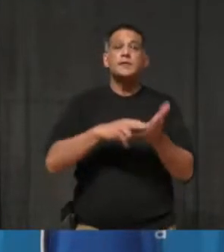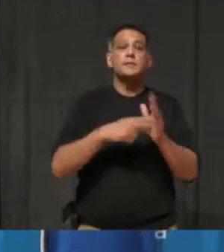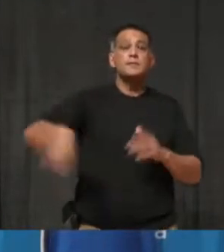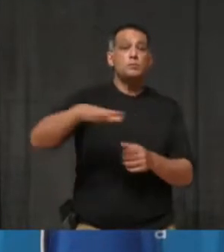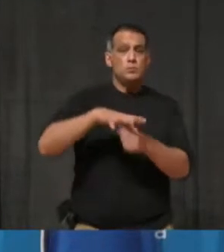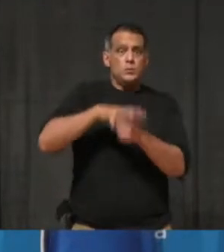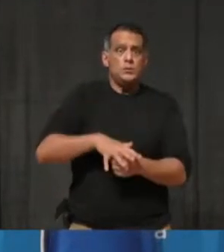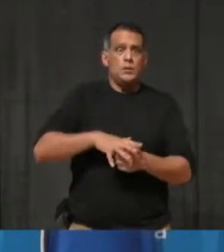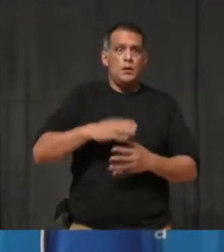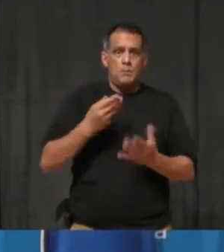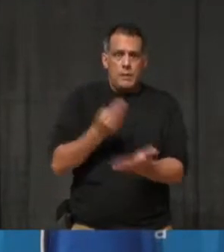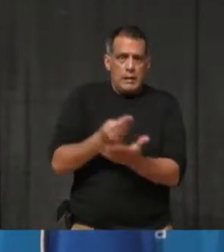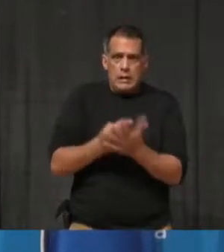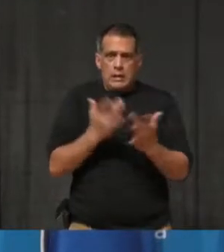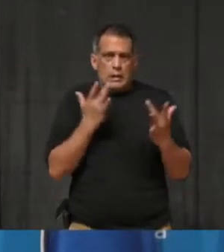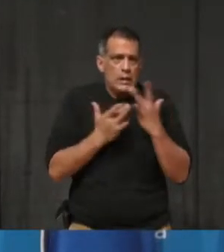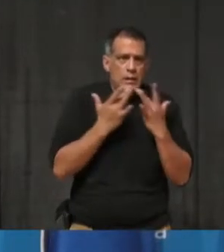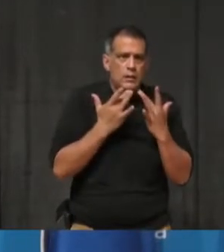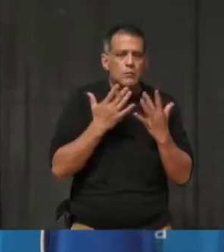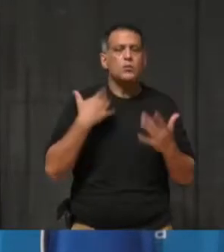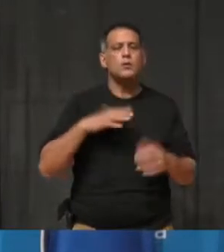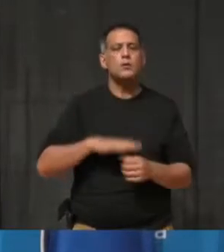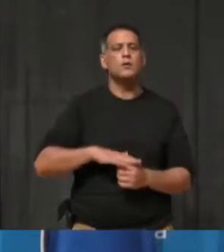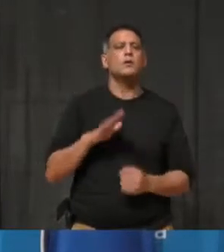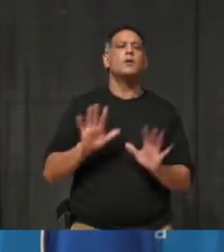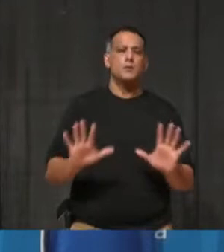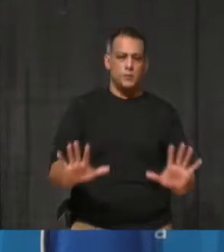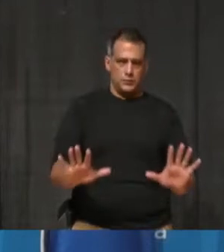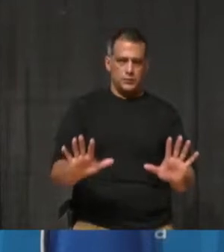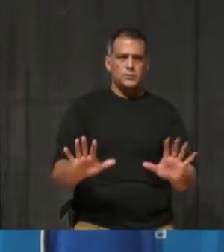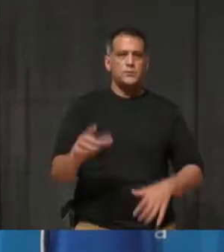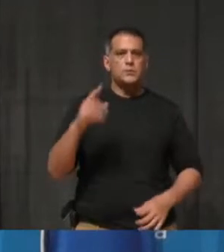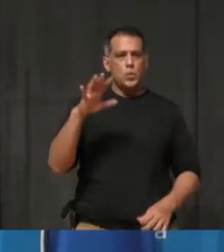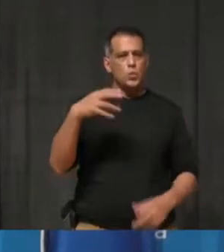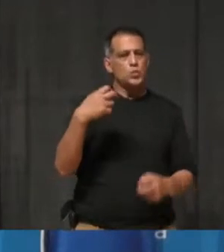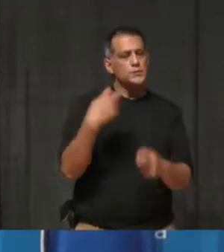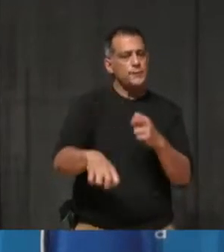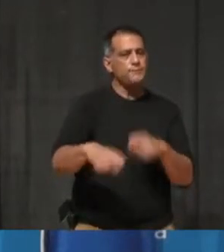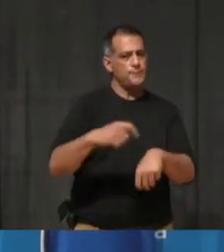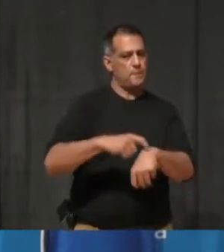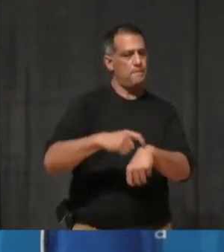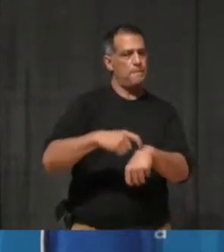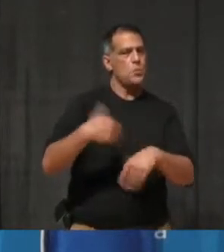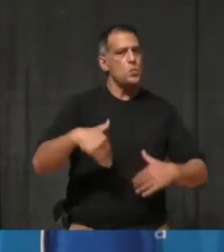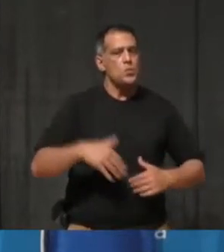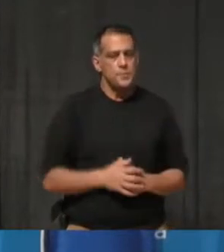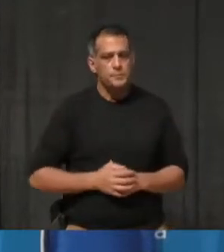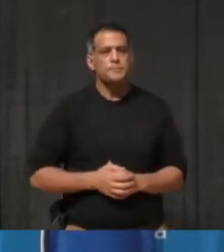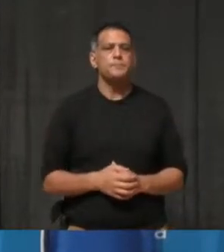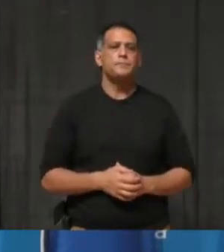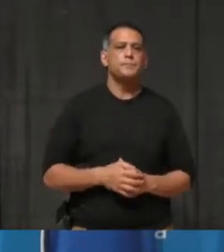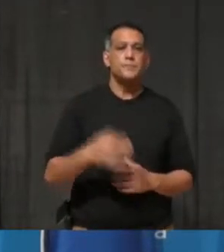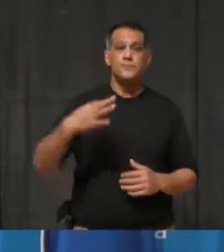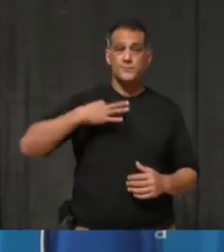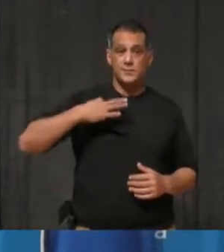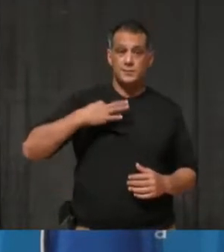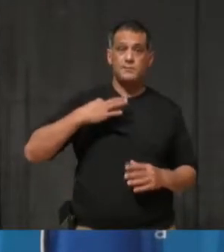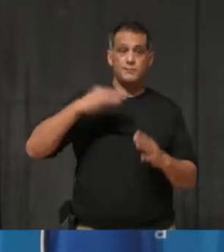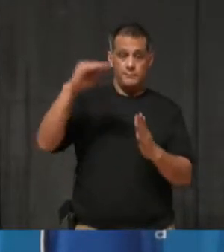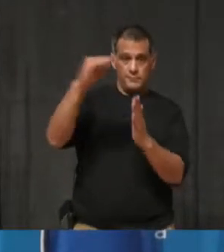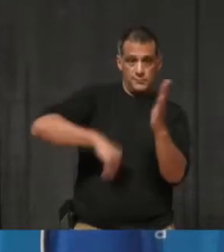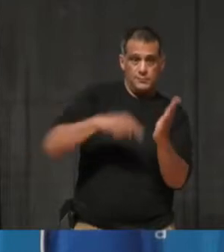residents during this incredibly difficult time. The application-based program will allow residents